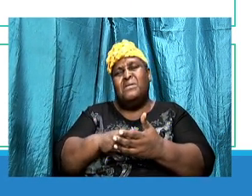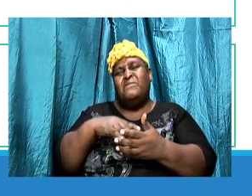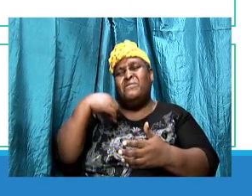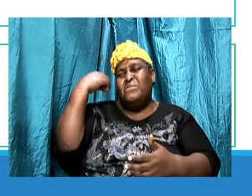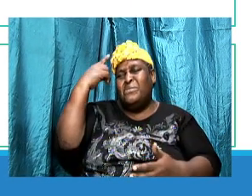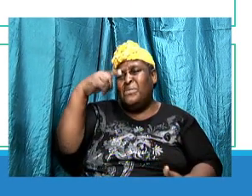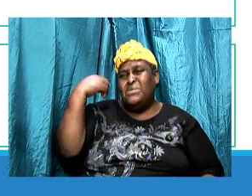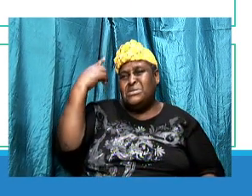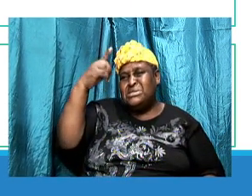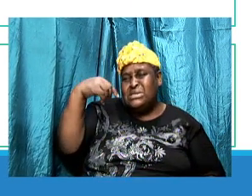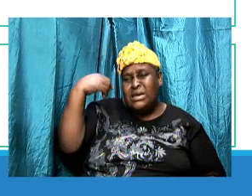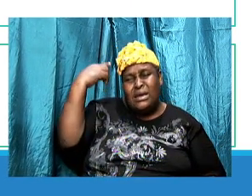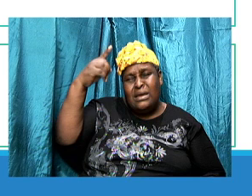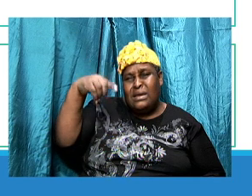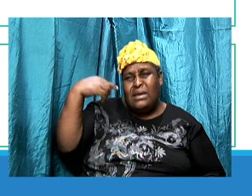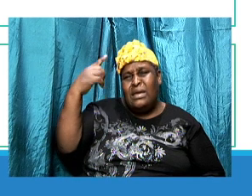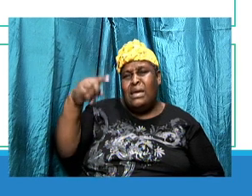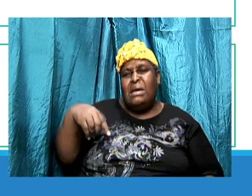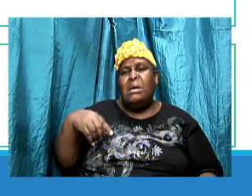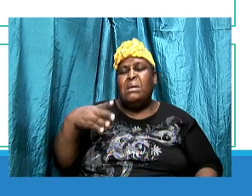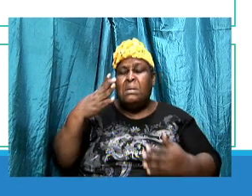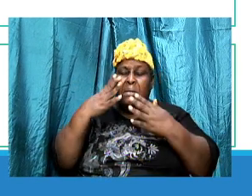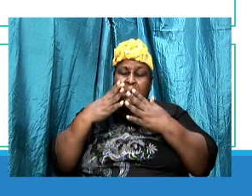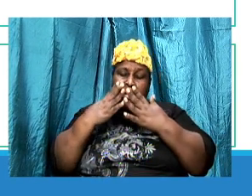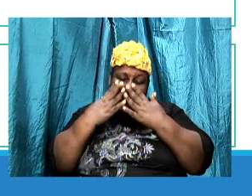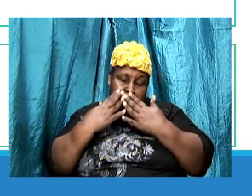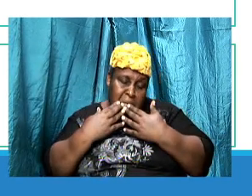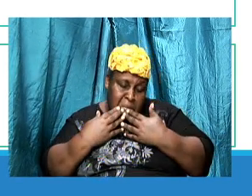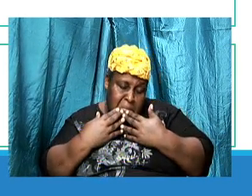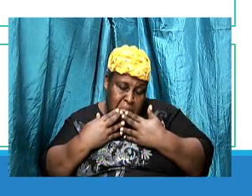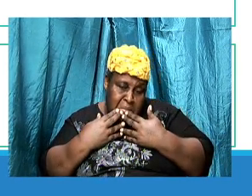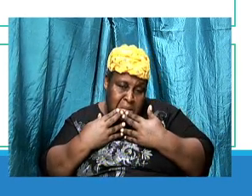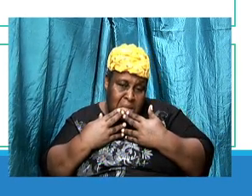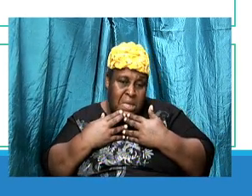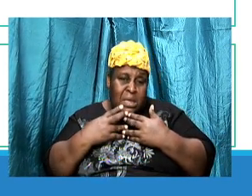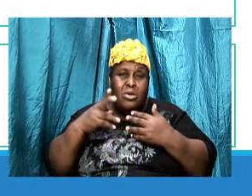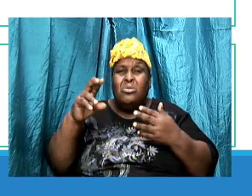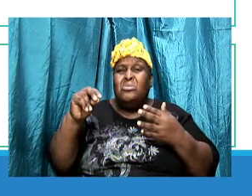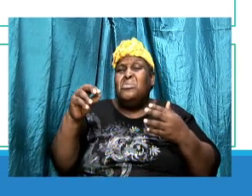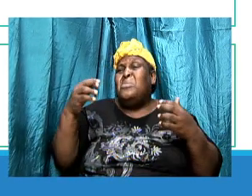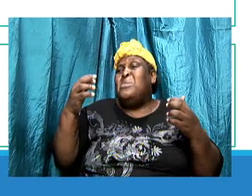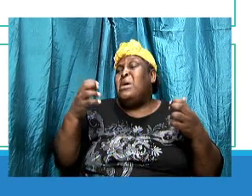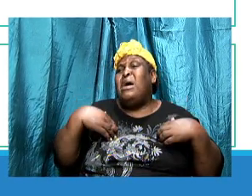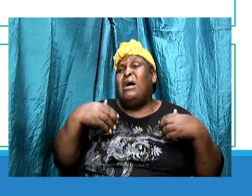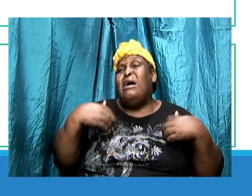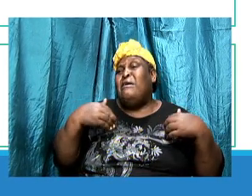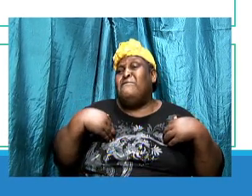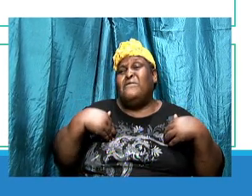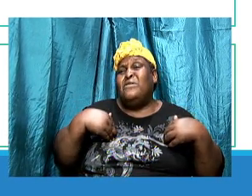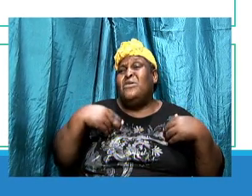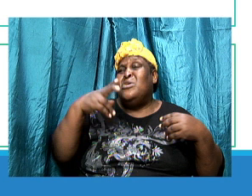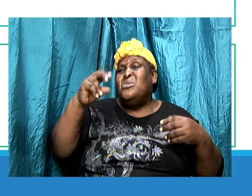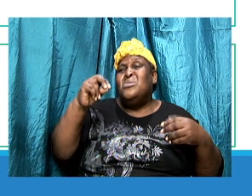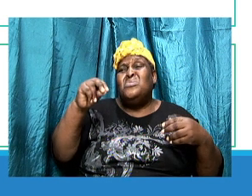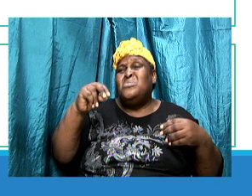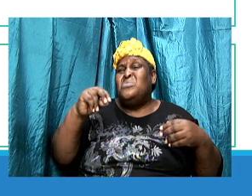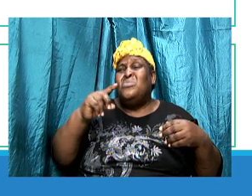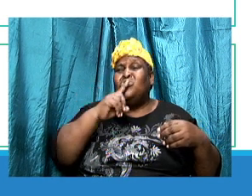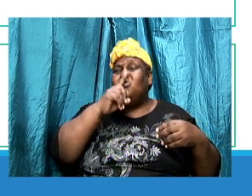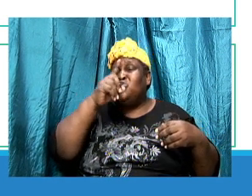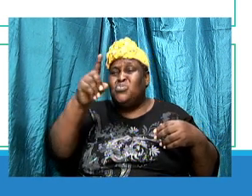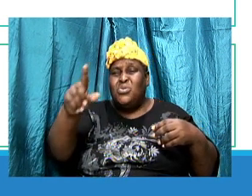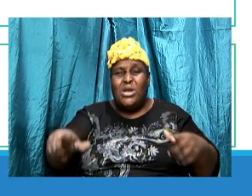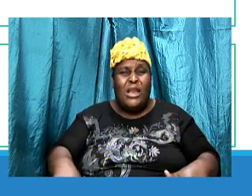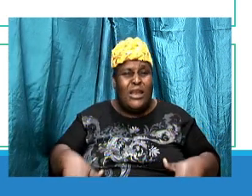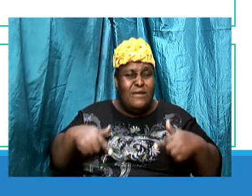fools. He said that they were defamed, as it were. You know, they had no certain dwelling